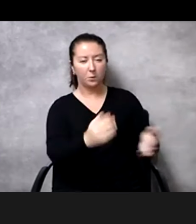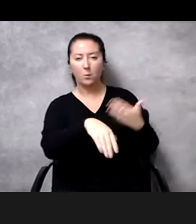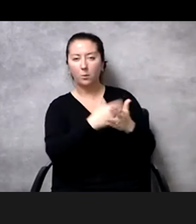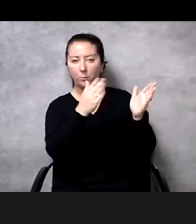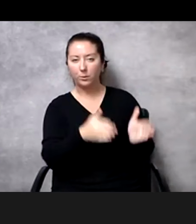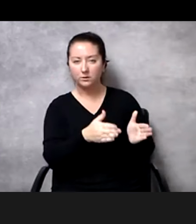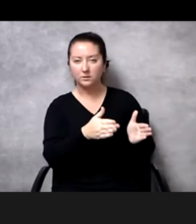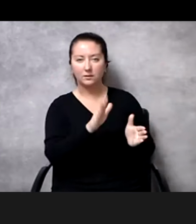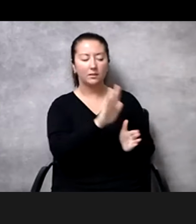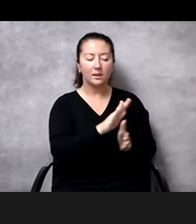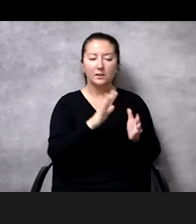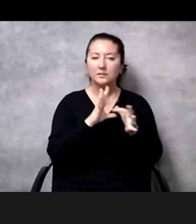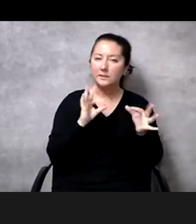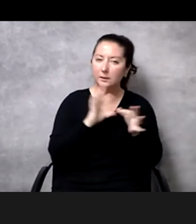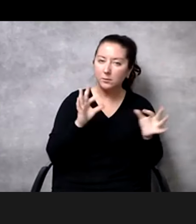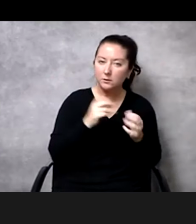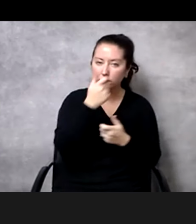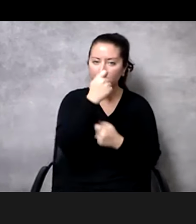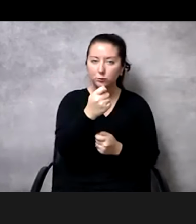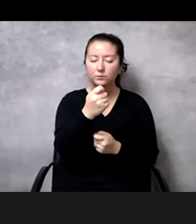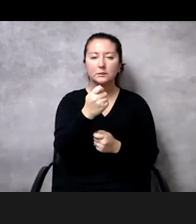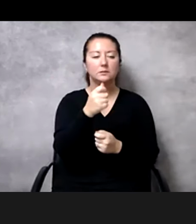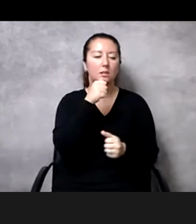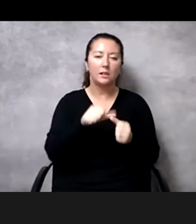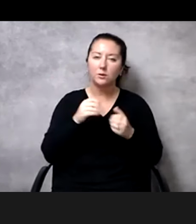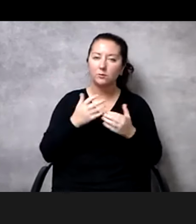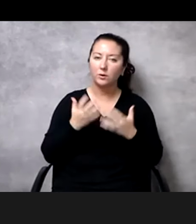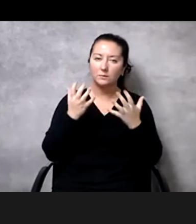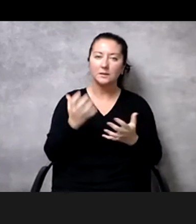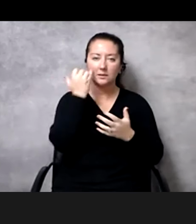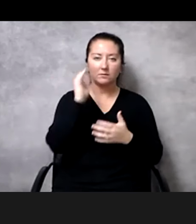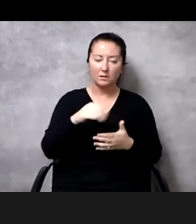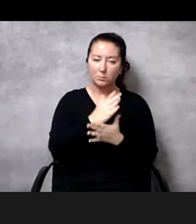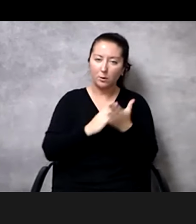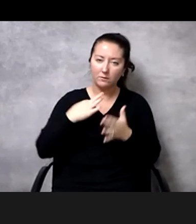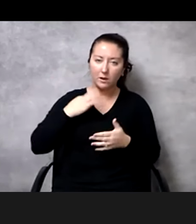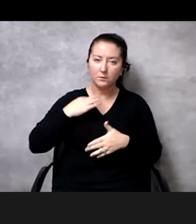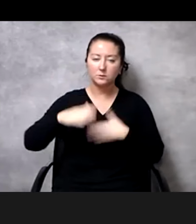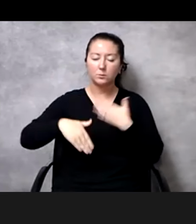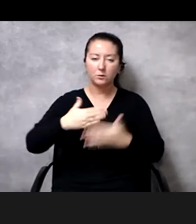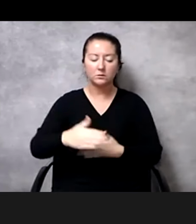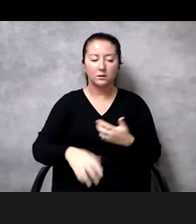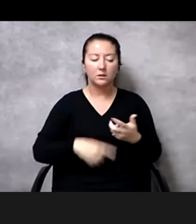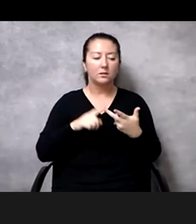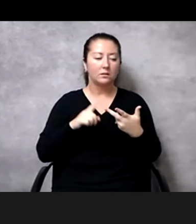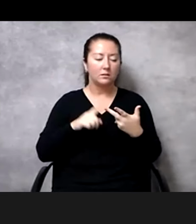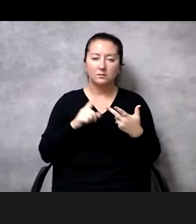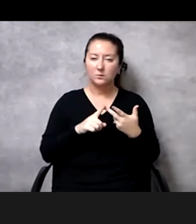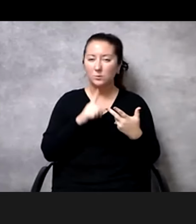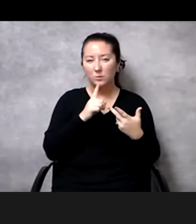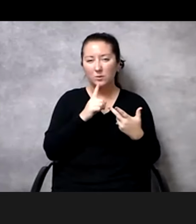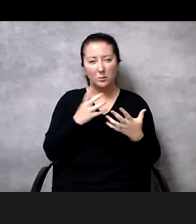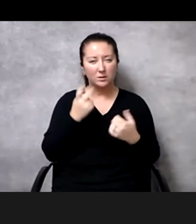account their statements of interest, letters of recommendation, if those are a part of the application. And really they